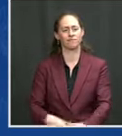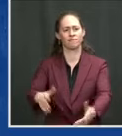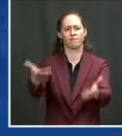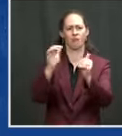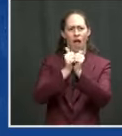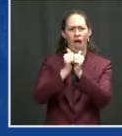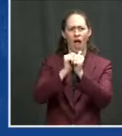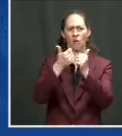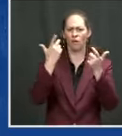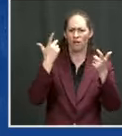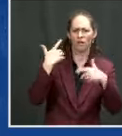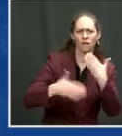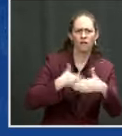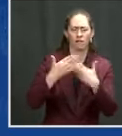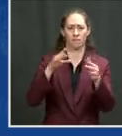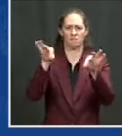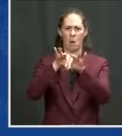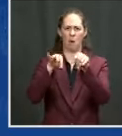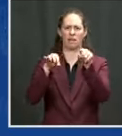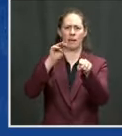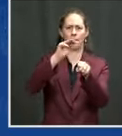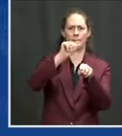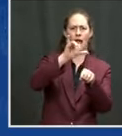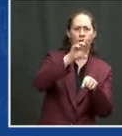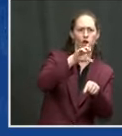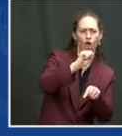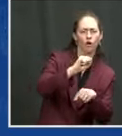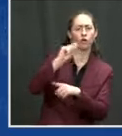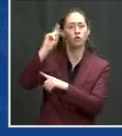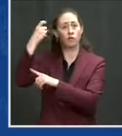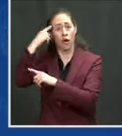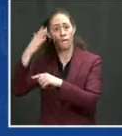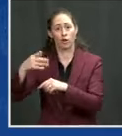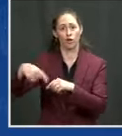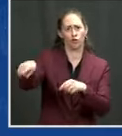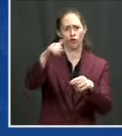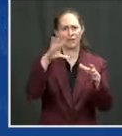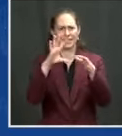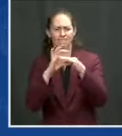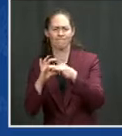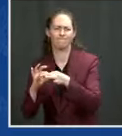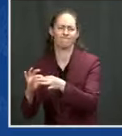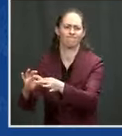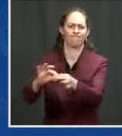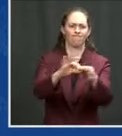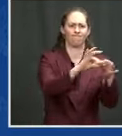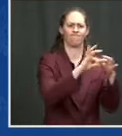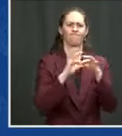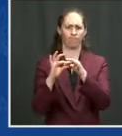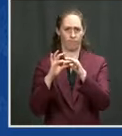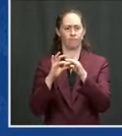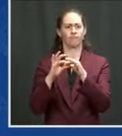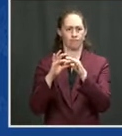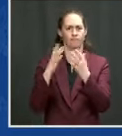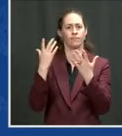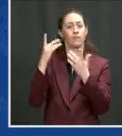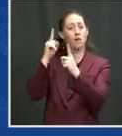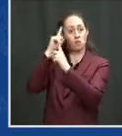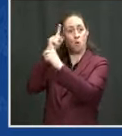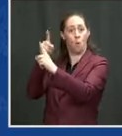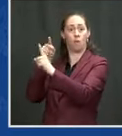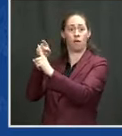county executives. all local. It's on the street. And to meet the goal that I set last week, we need to accomplish three things, in my